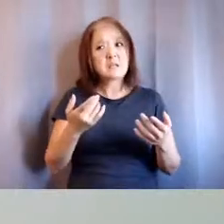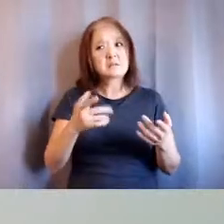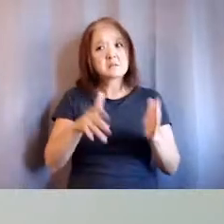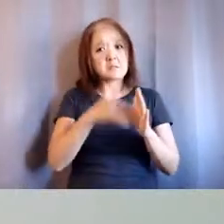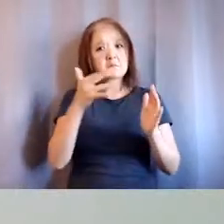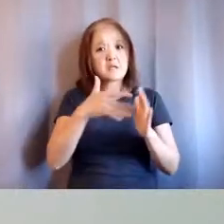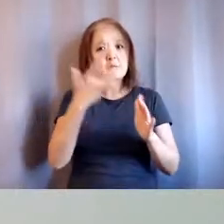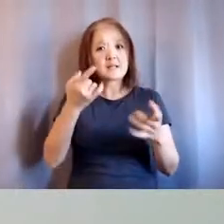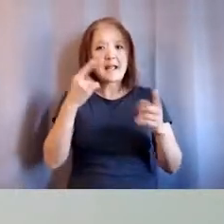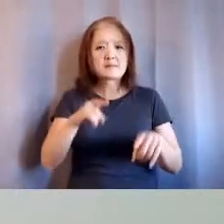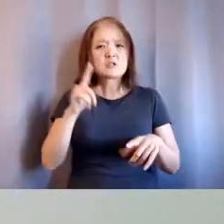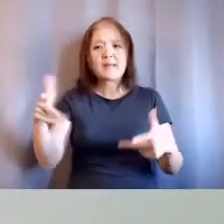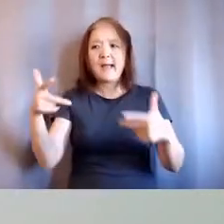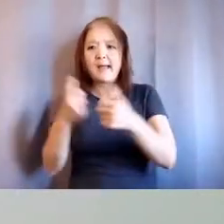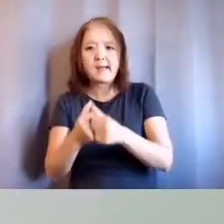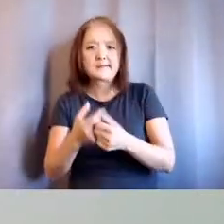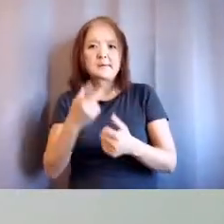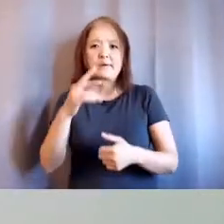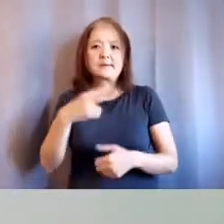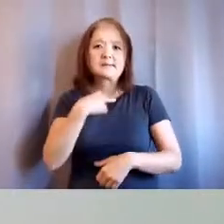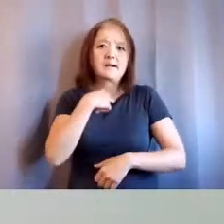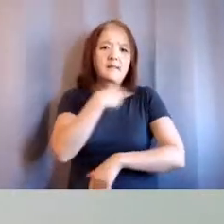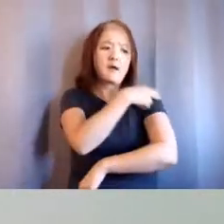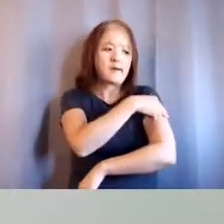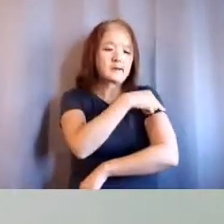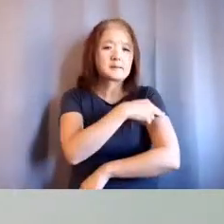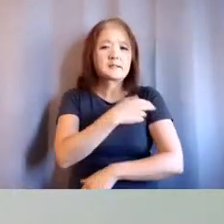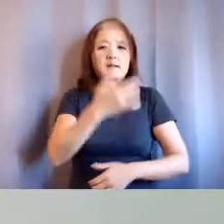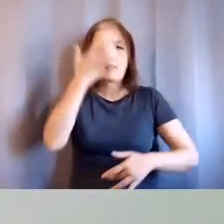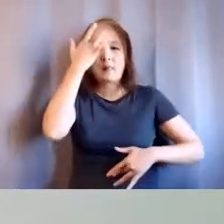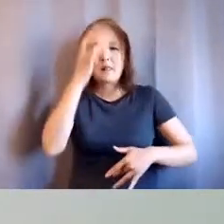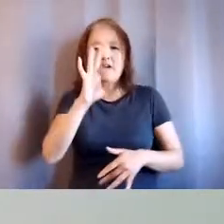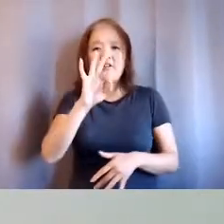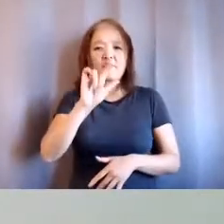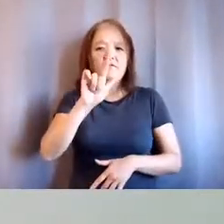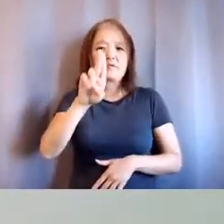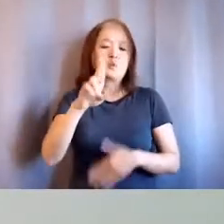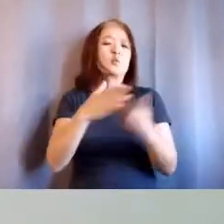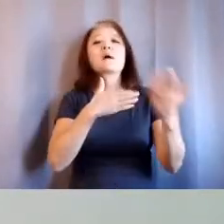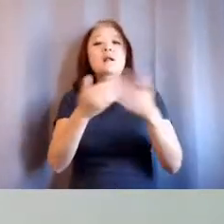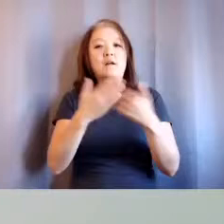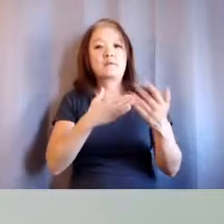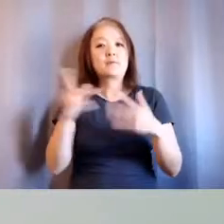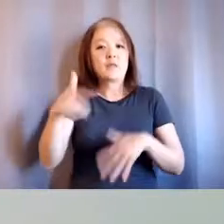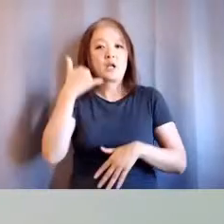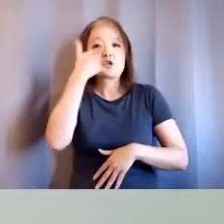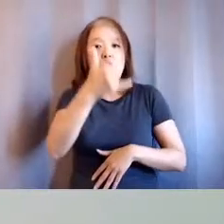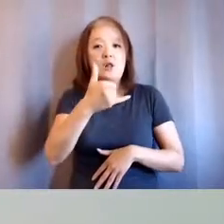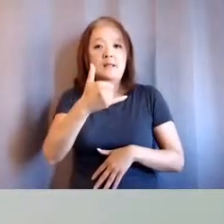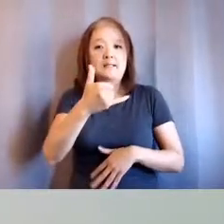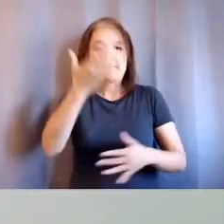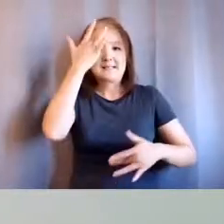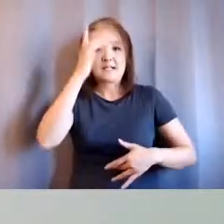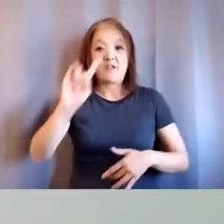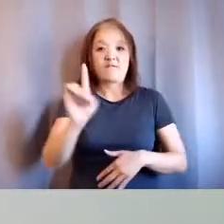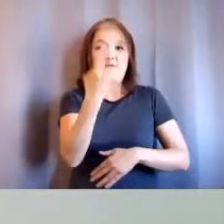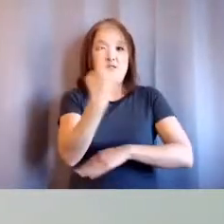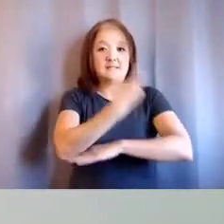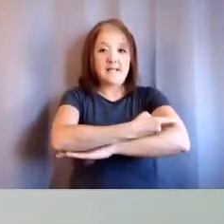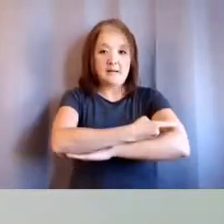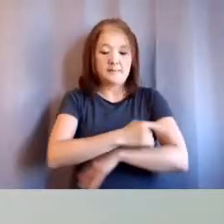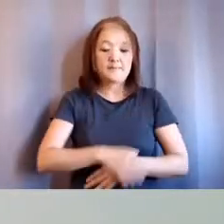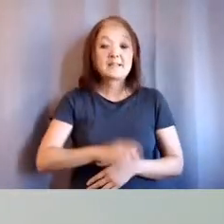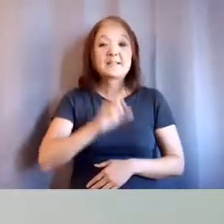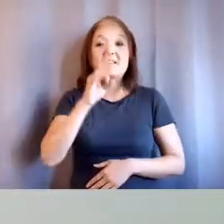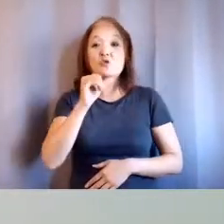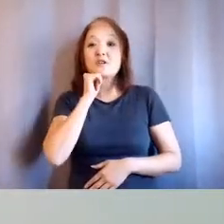they have an accident, they're hospitalized, they've got the flu, whatever. They call in sick. If you are